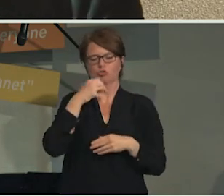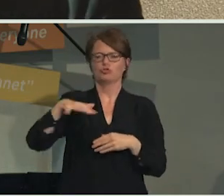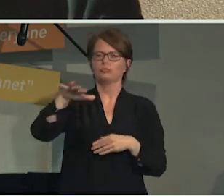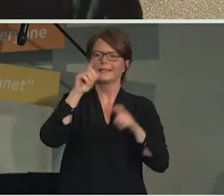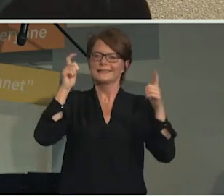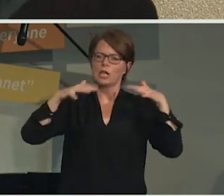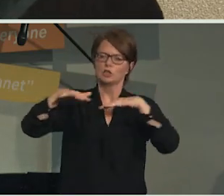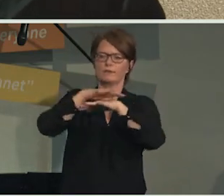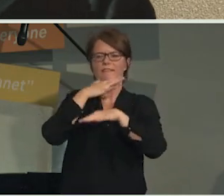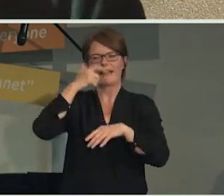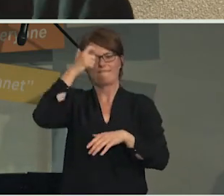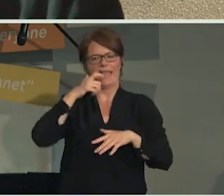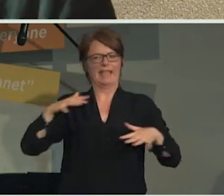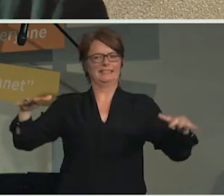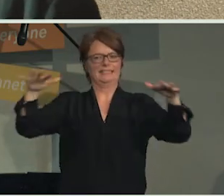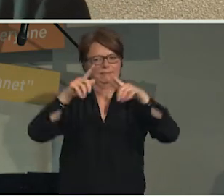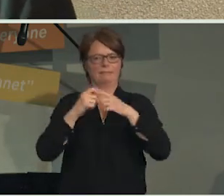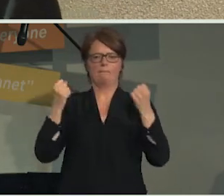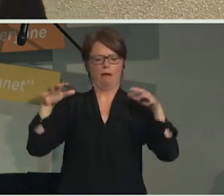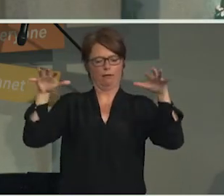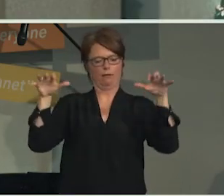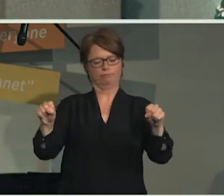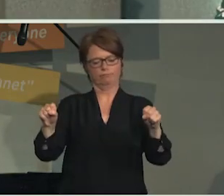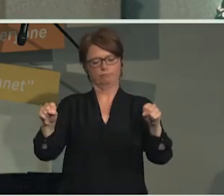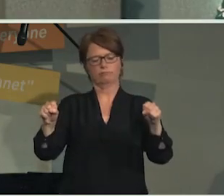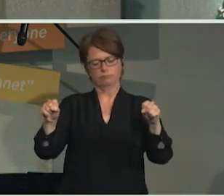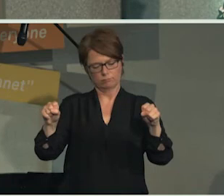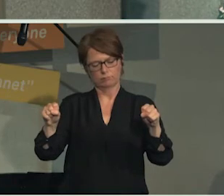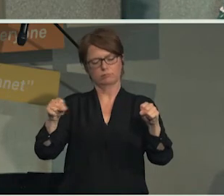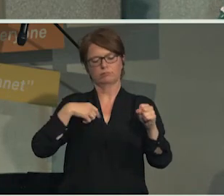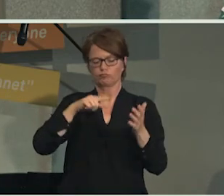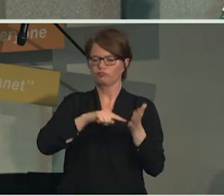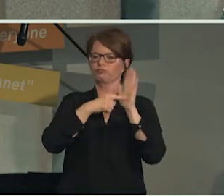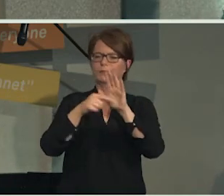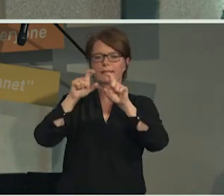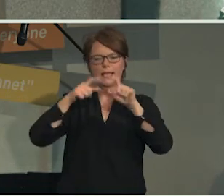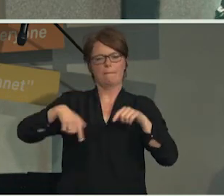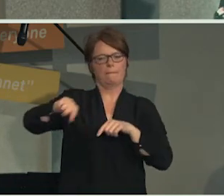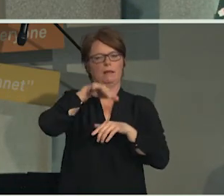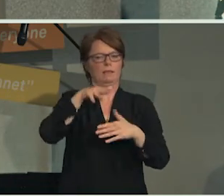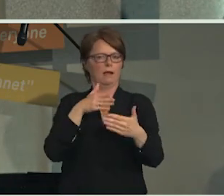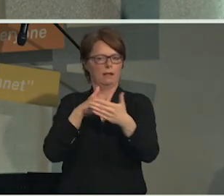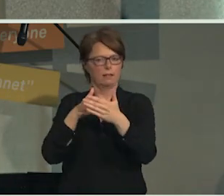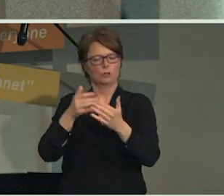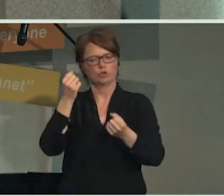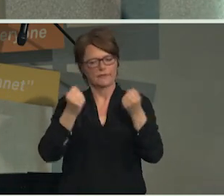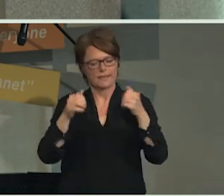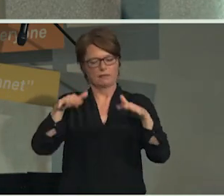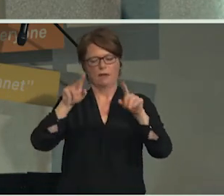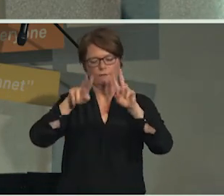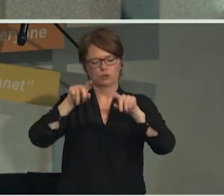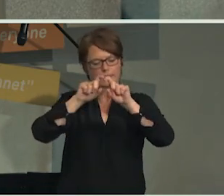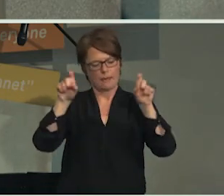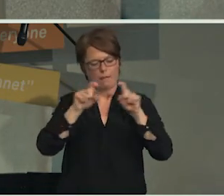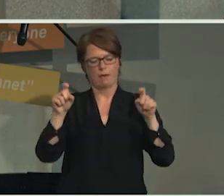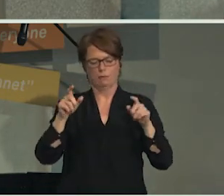if is what Afrofuturism is driven by, a collective resistance power to imagine, and by